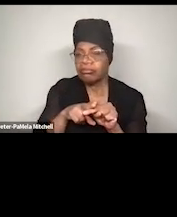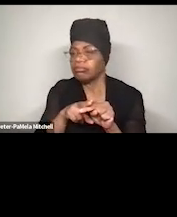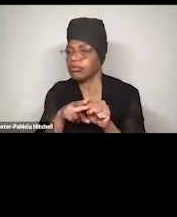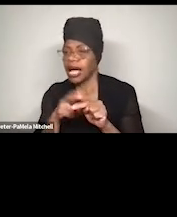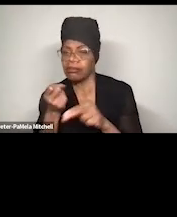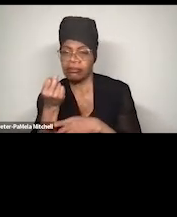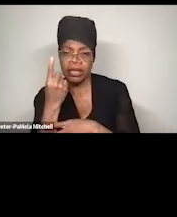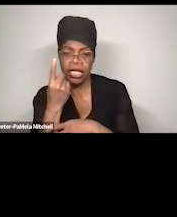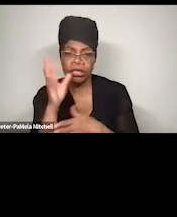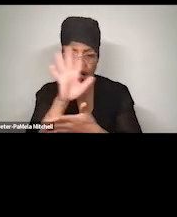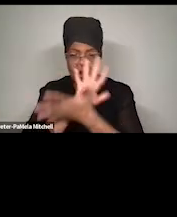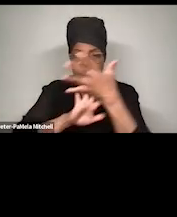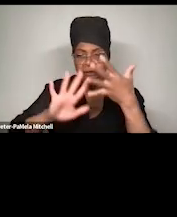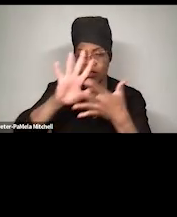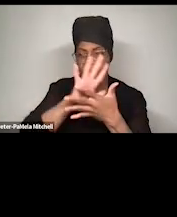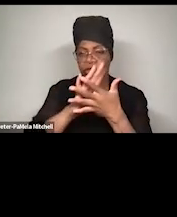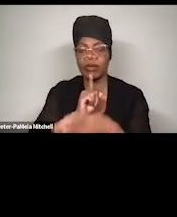perceptions, confusion about reality.